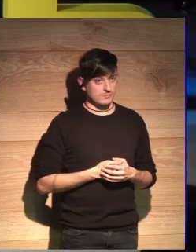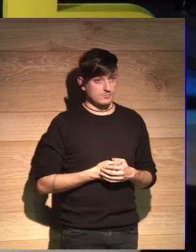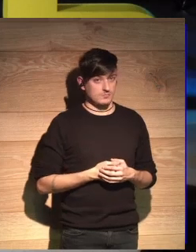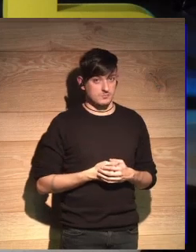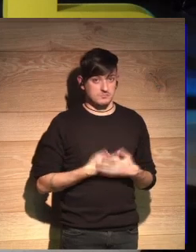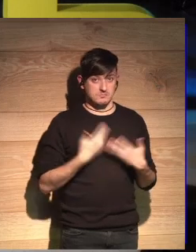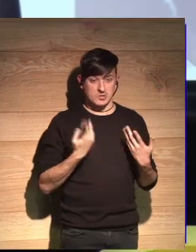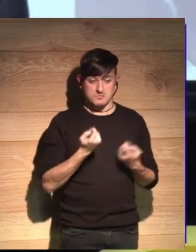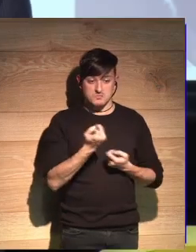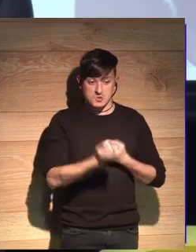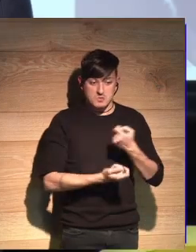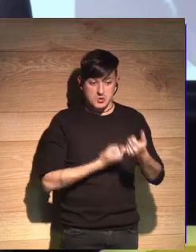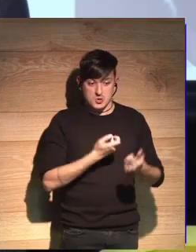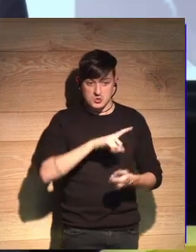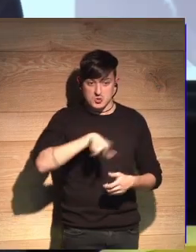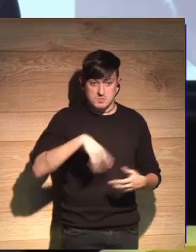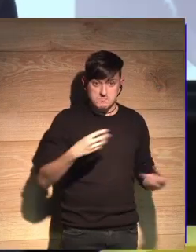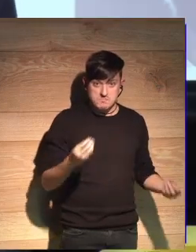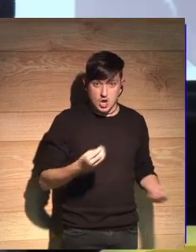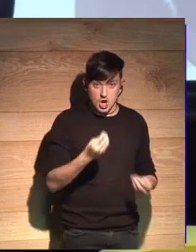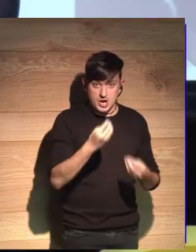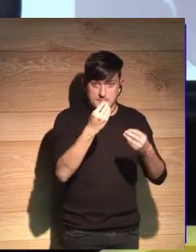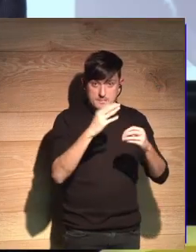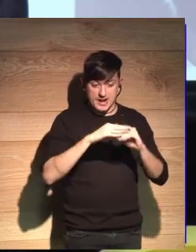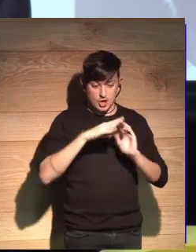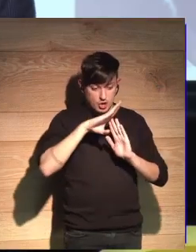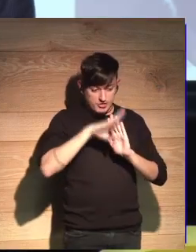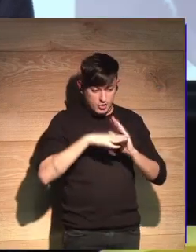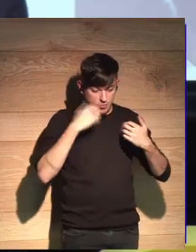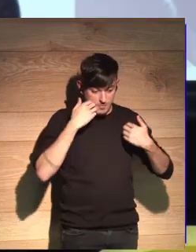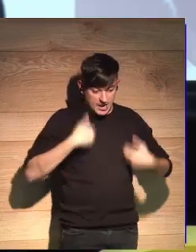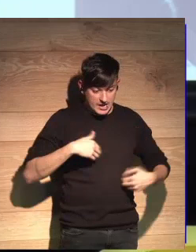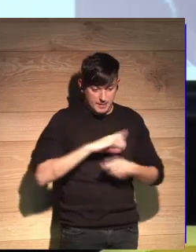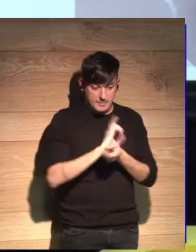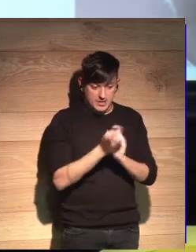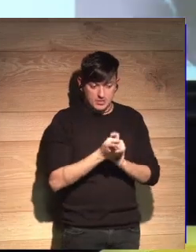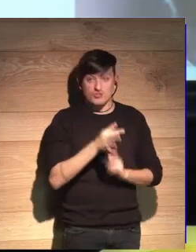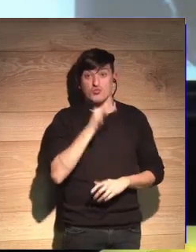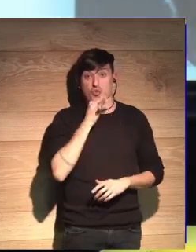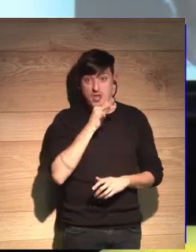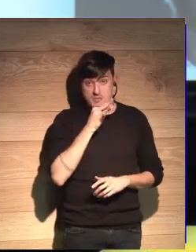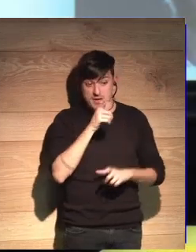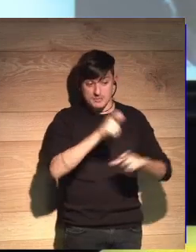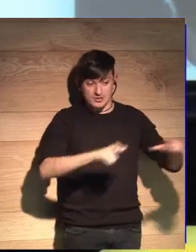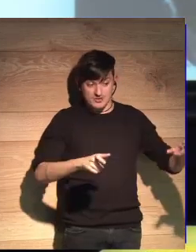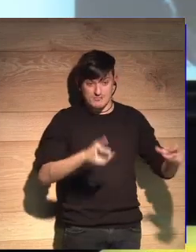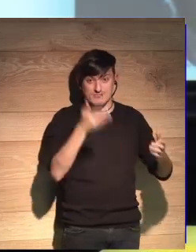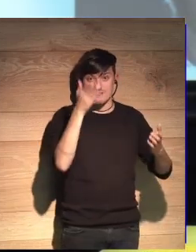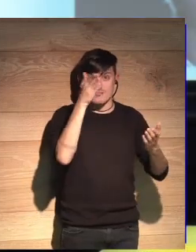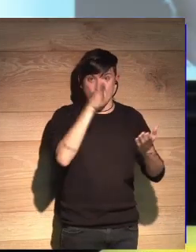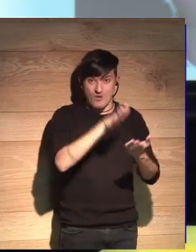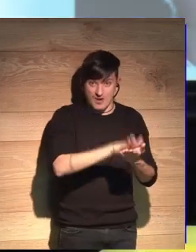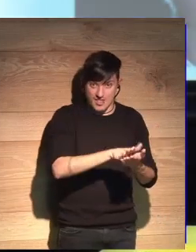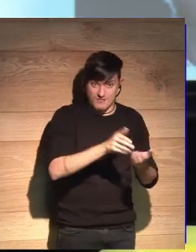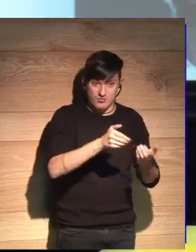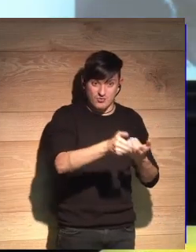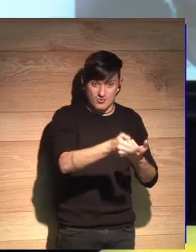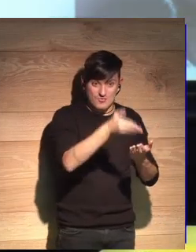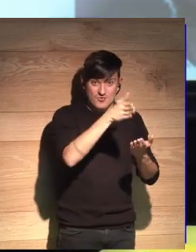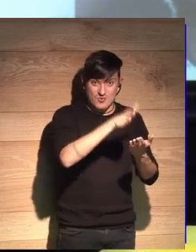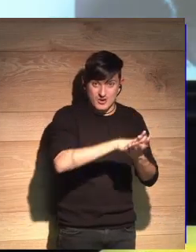changing the human condition. We certainly aren't immortal anymore, but it's worth noticing that over the 20th century, we doubled the lifespan in